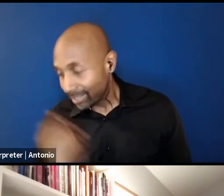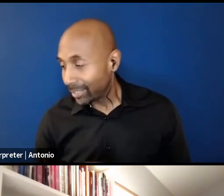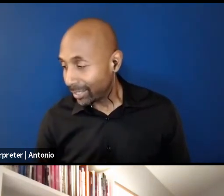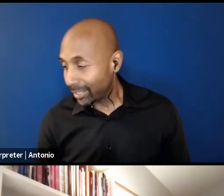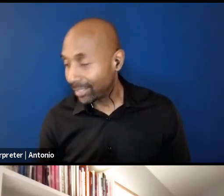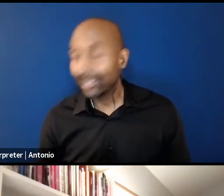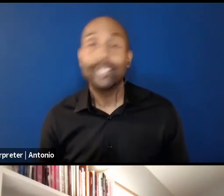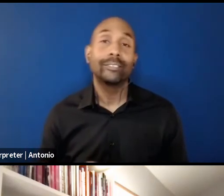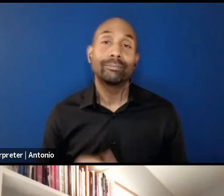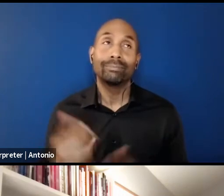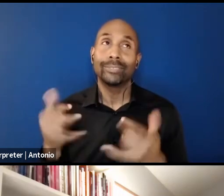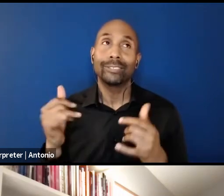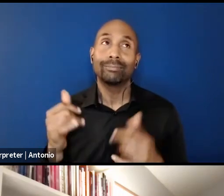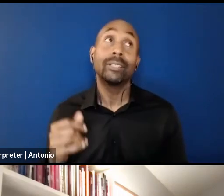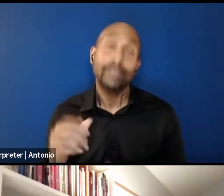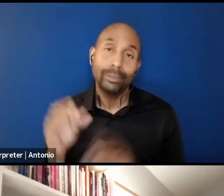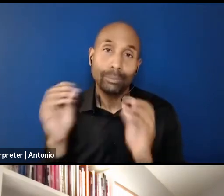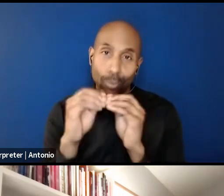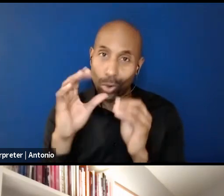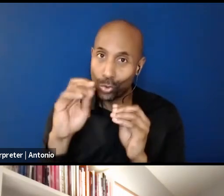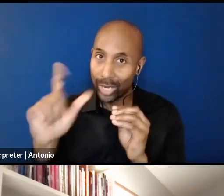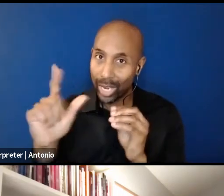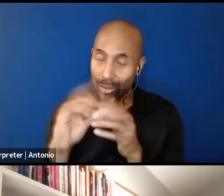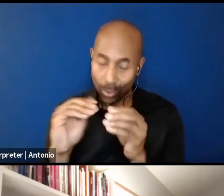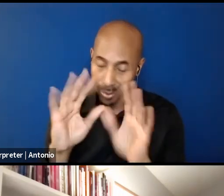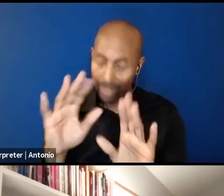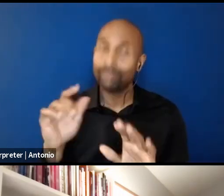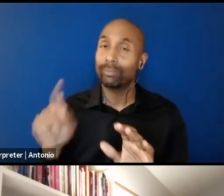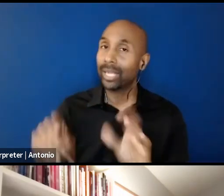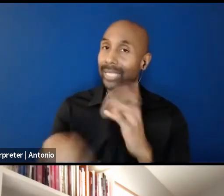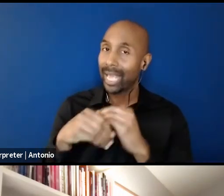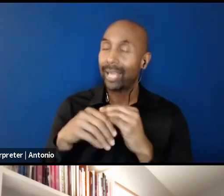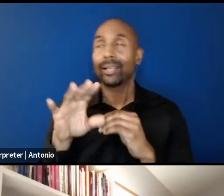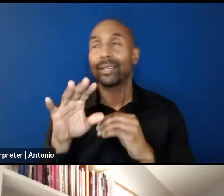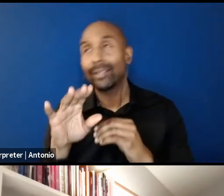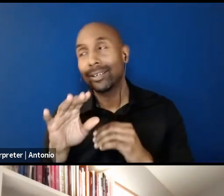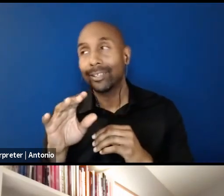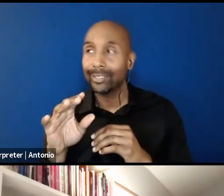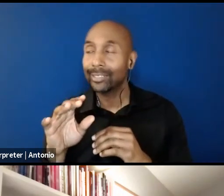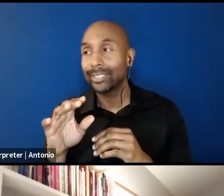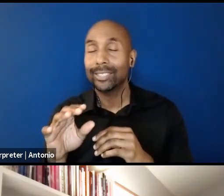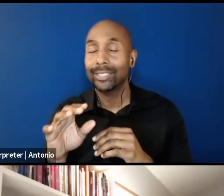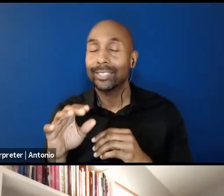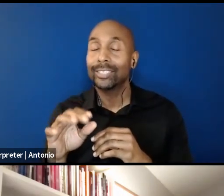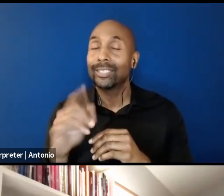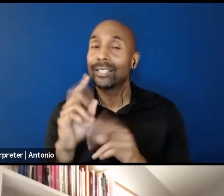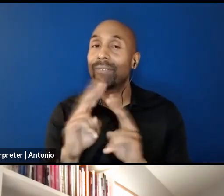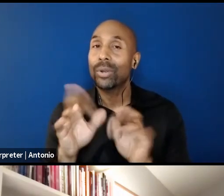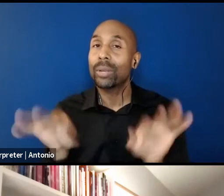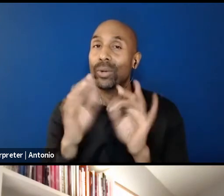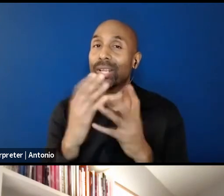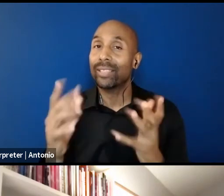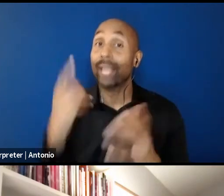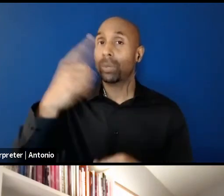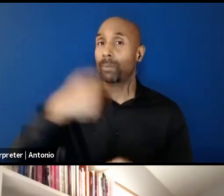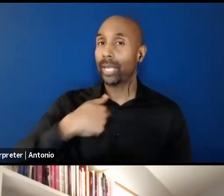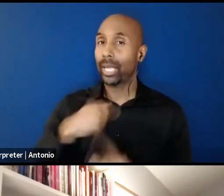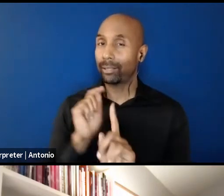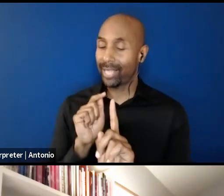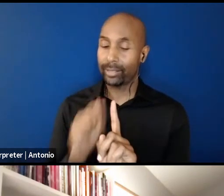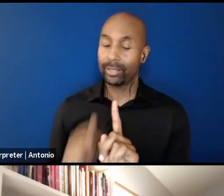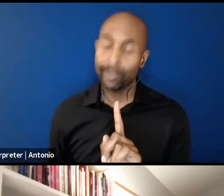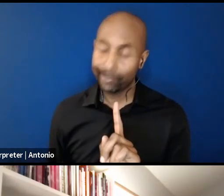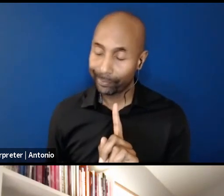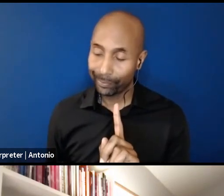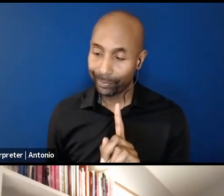Cornell stories. I'd be remiss if I did not mention something very, you know, very important to me. And that is